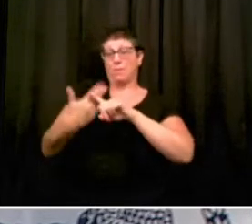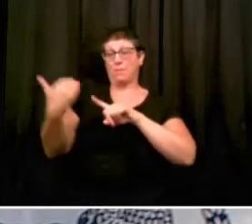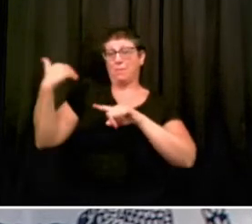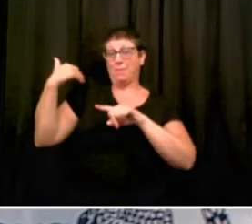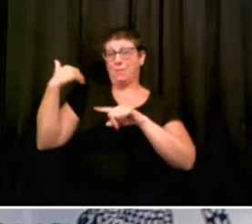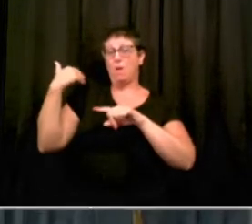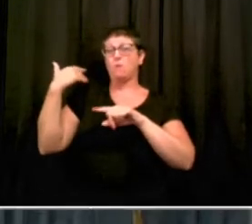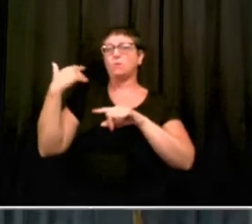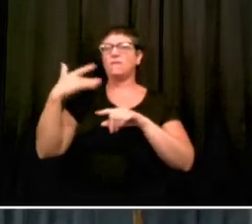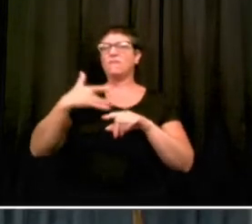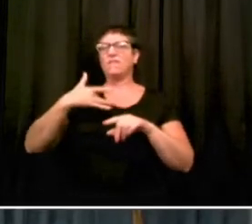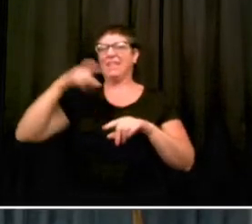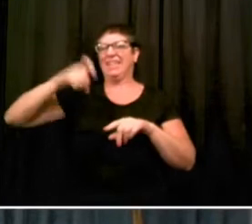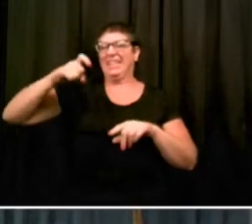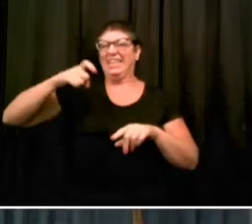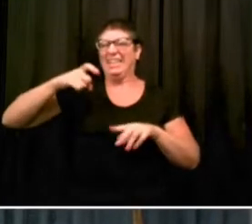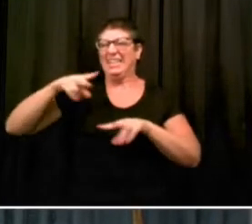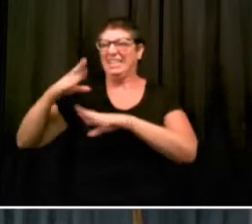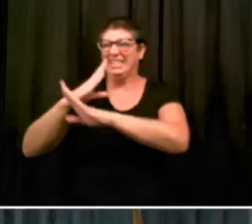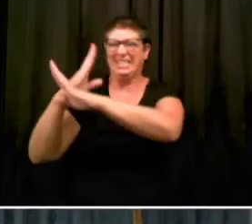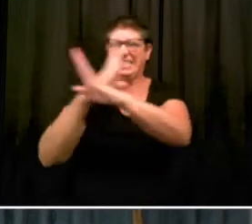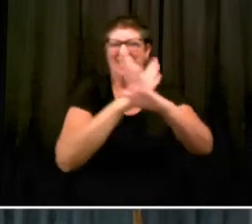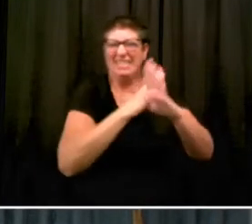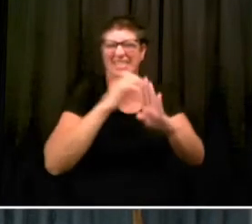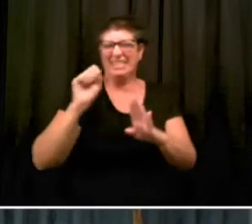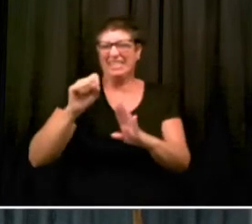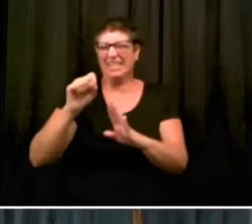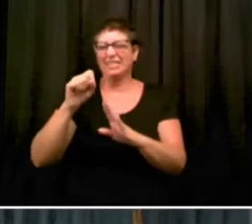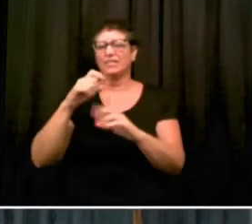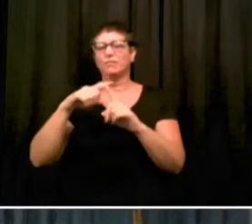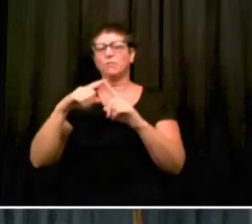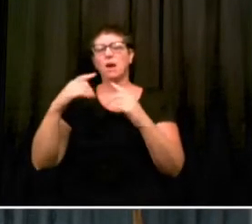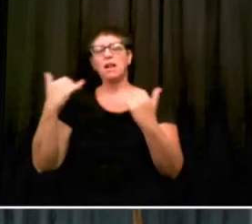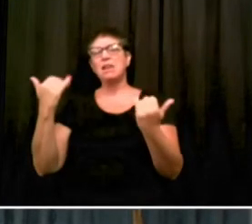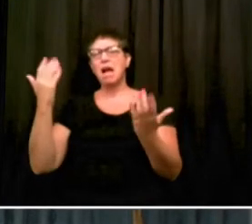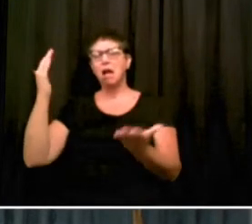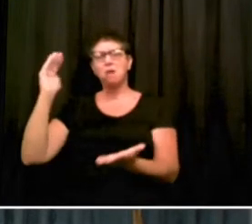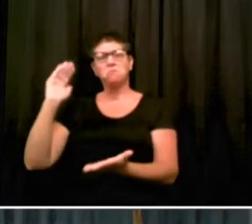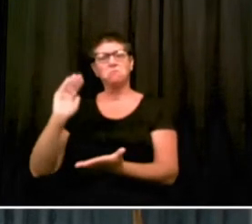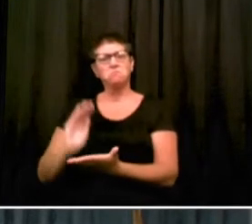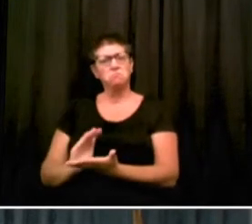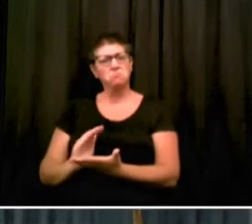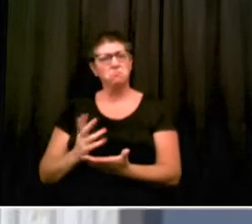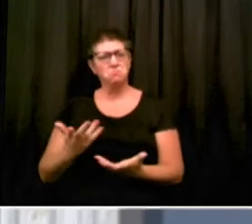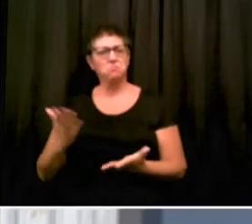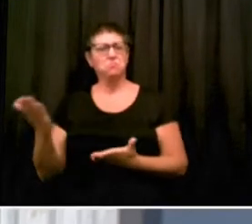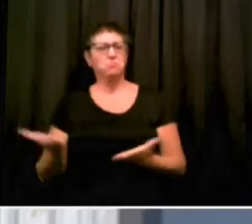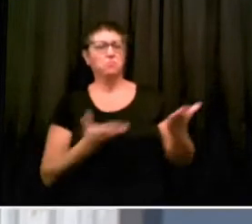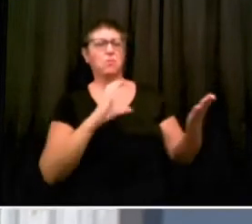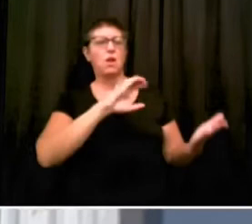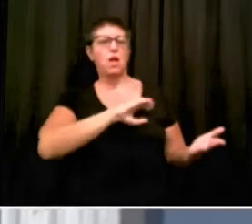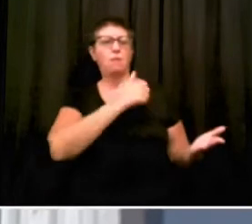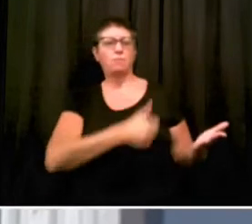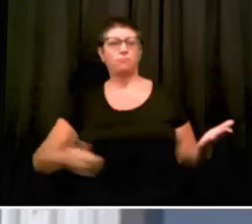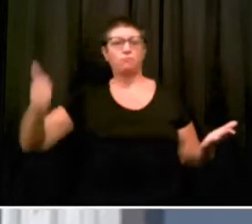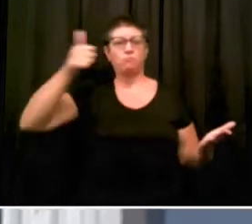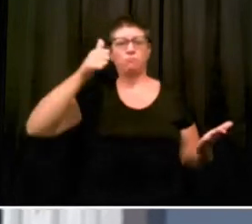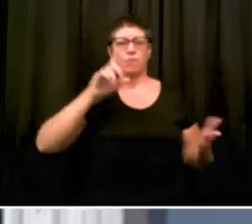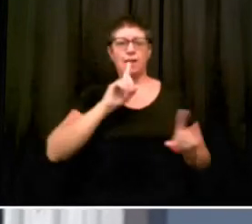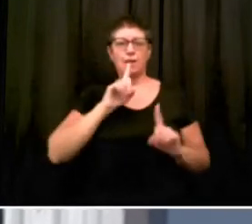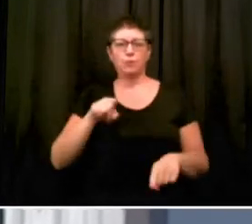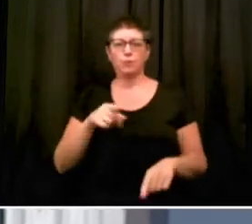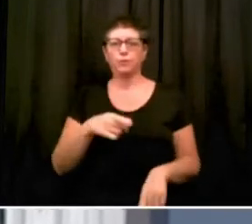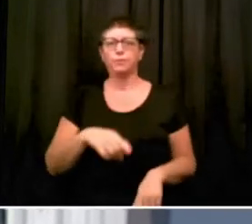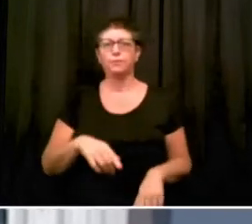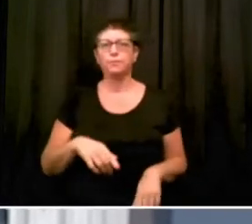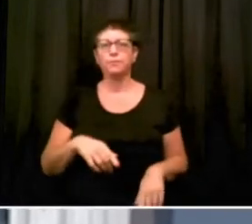measures. Go ahead, Commissioner. Yeah, I think that's exactly right. It's a situation where There have been occurrences where we